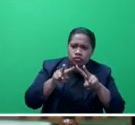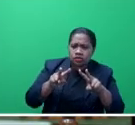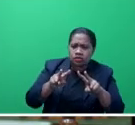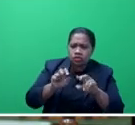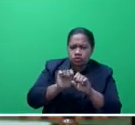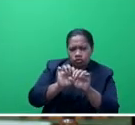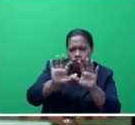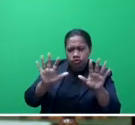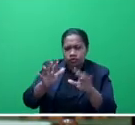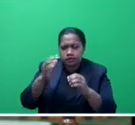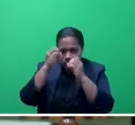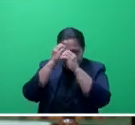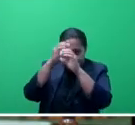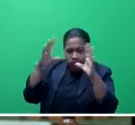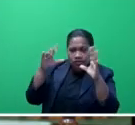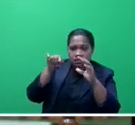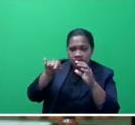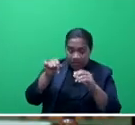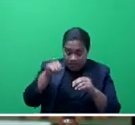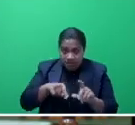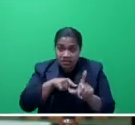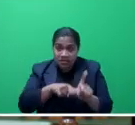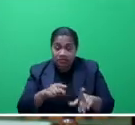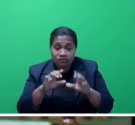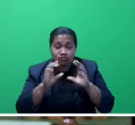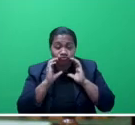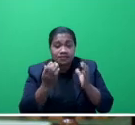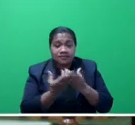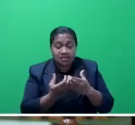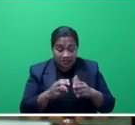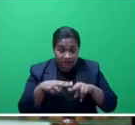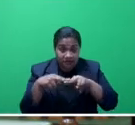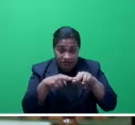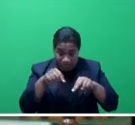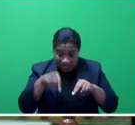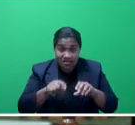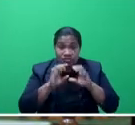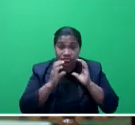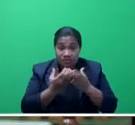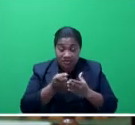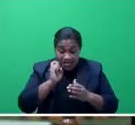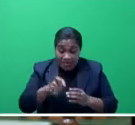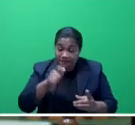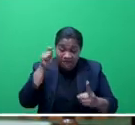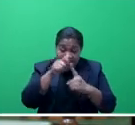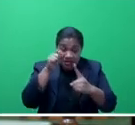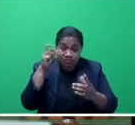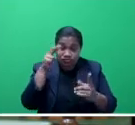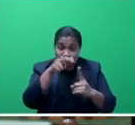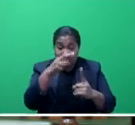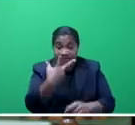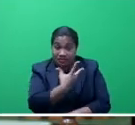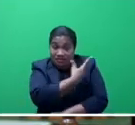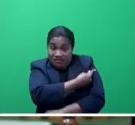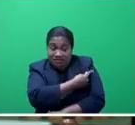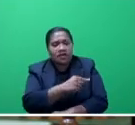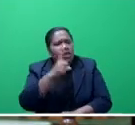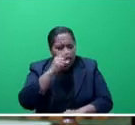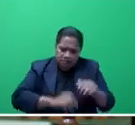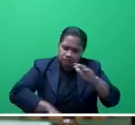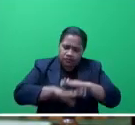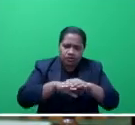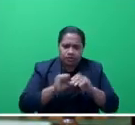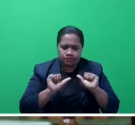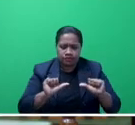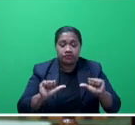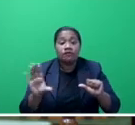moment this year's Christmas in Fiji. By this Christmas, if we reach our vaccination targets, we could be fully protected from the